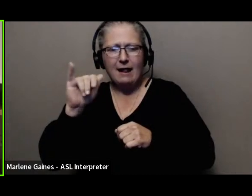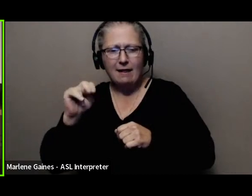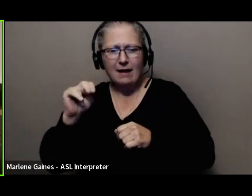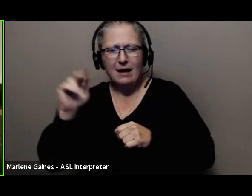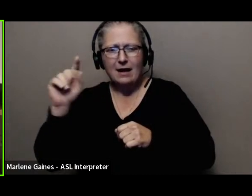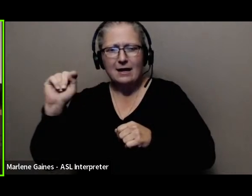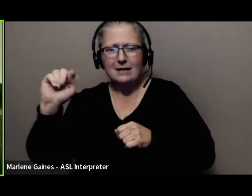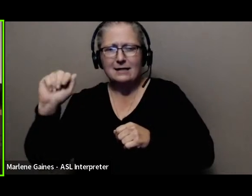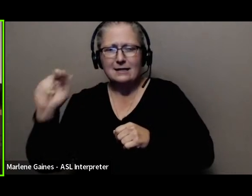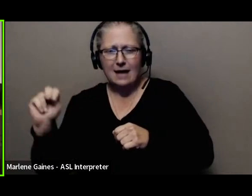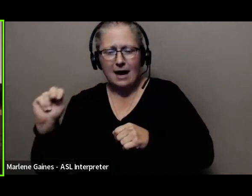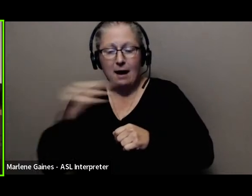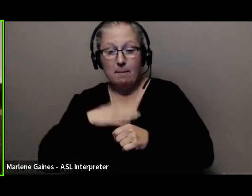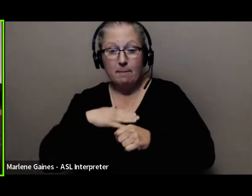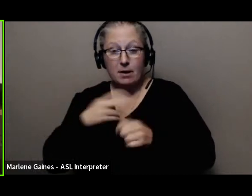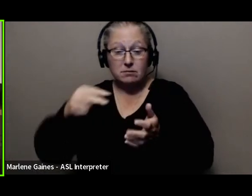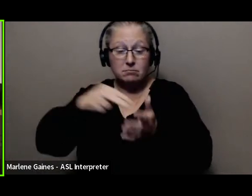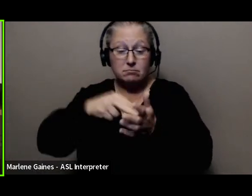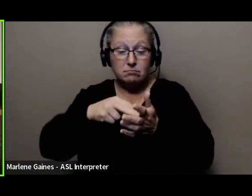Can you please come up to the dais?